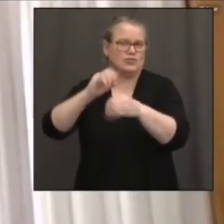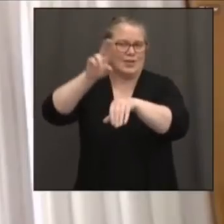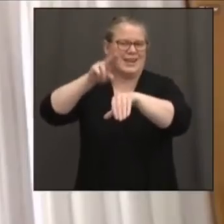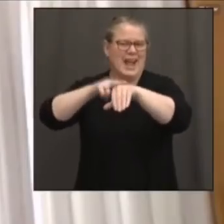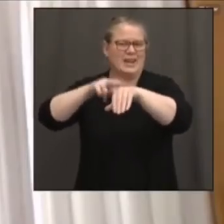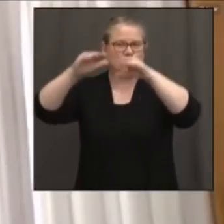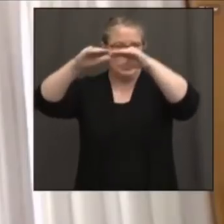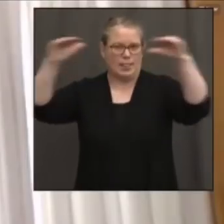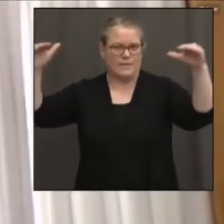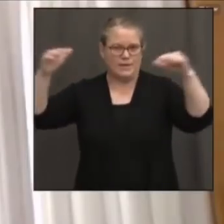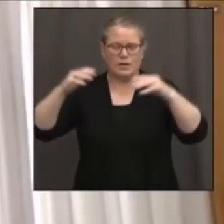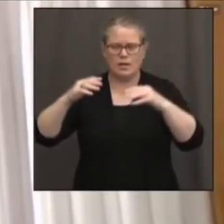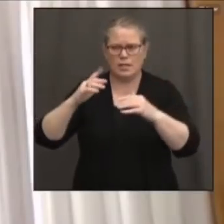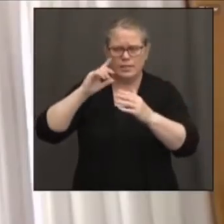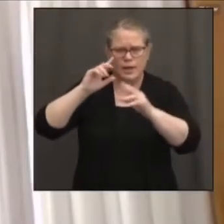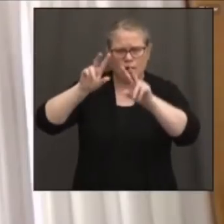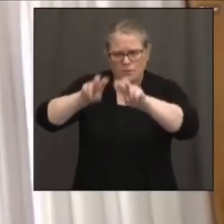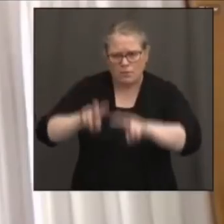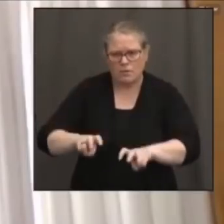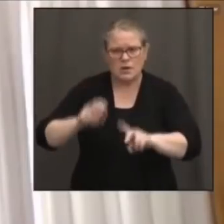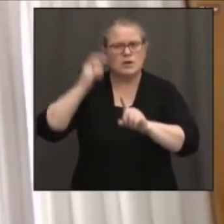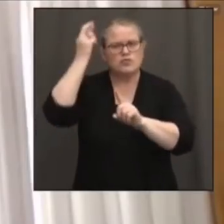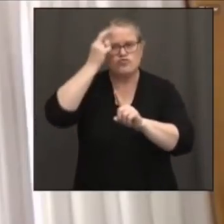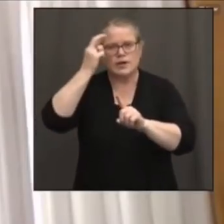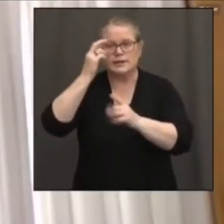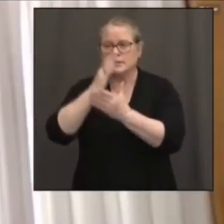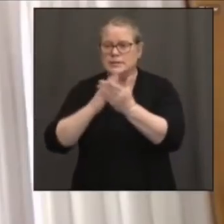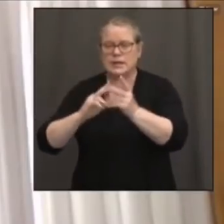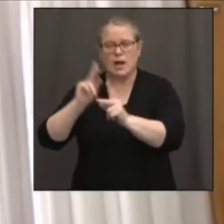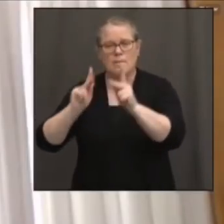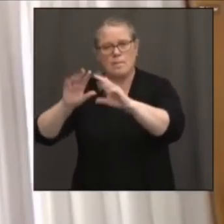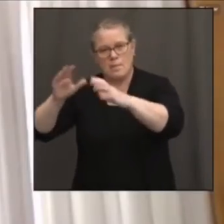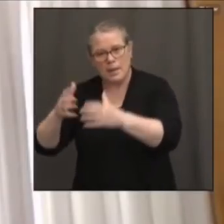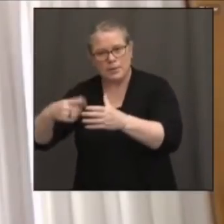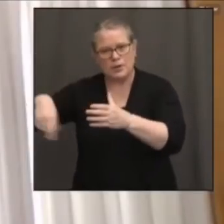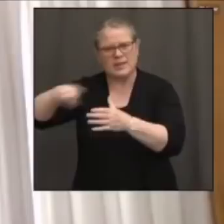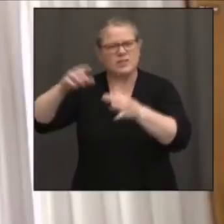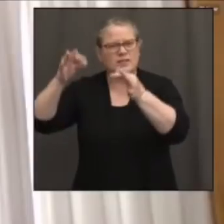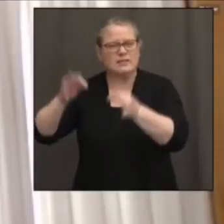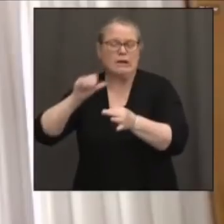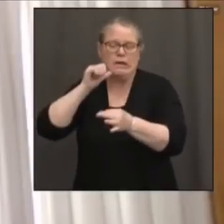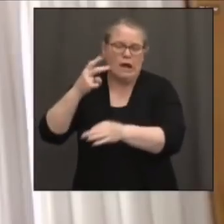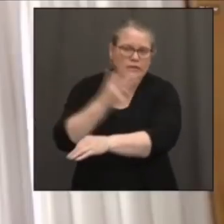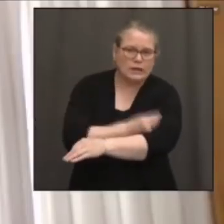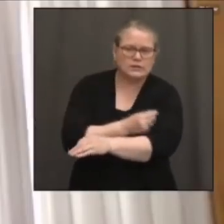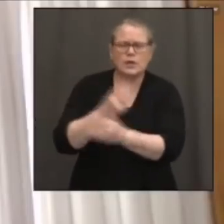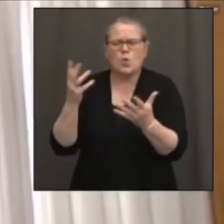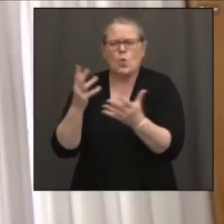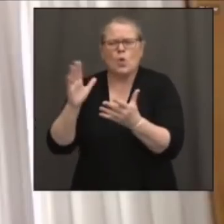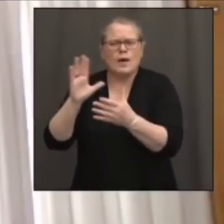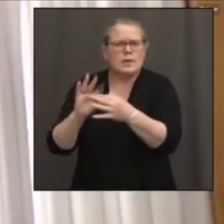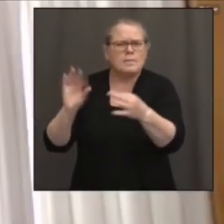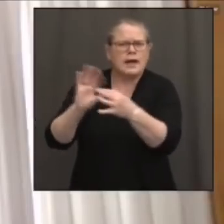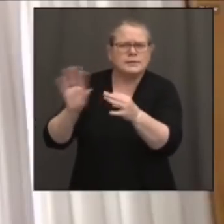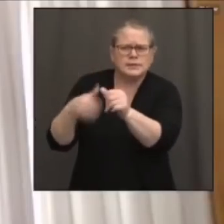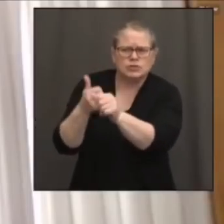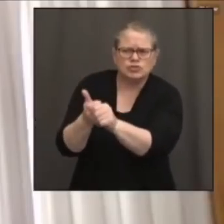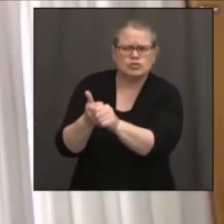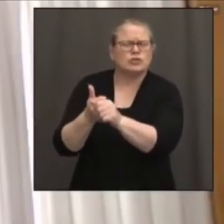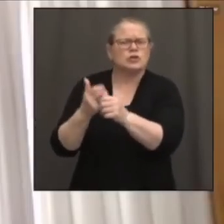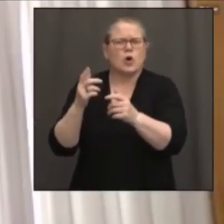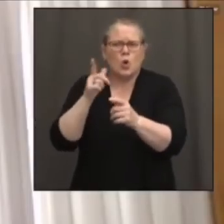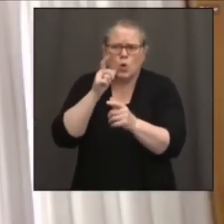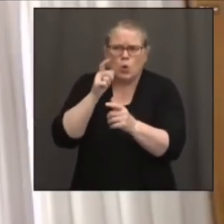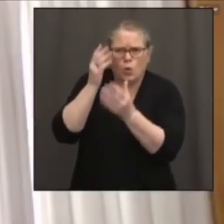motivations or reasons that some different populations have decided not to get vaccinated, different messages that may resonate, different messengers that could be